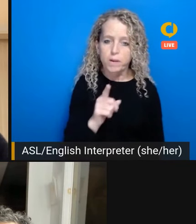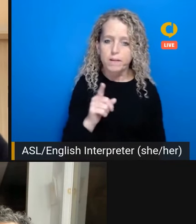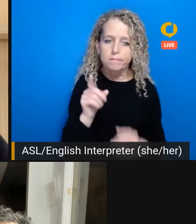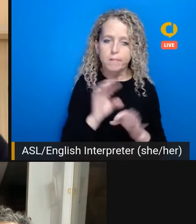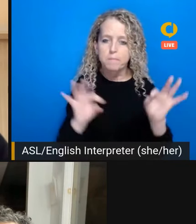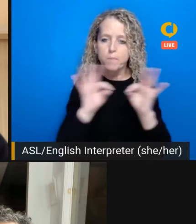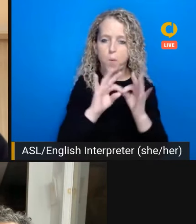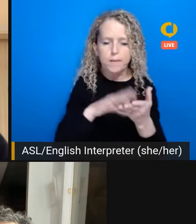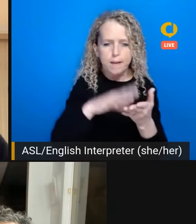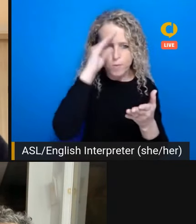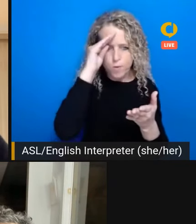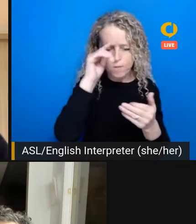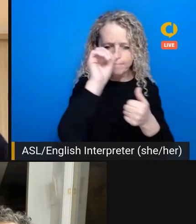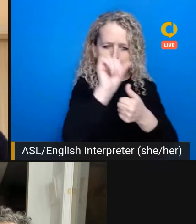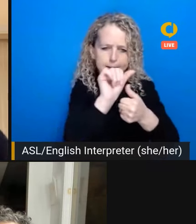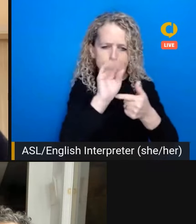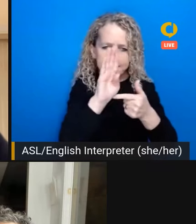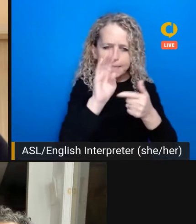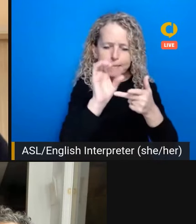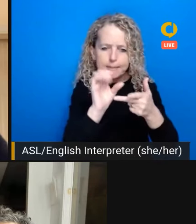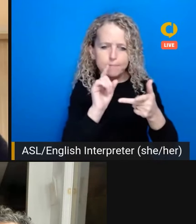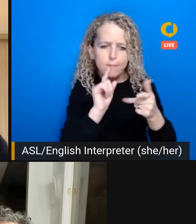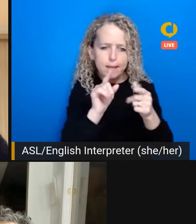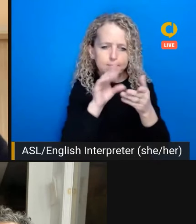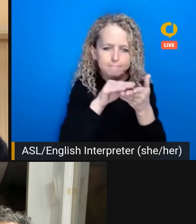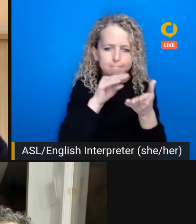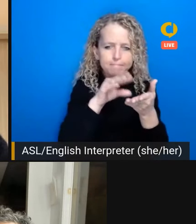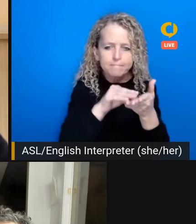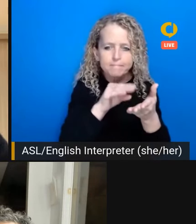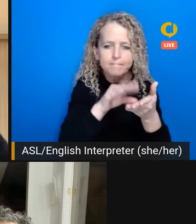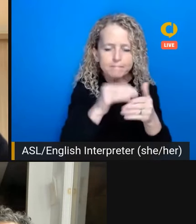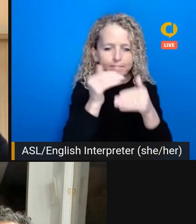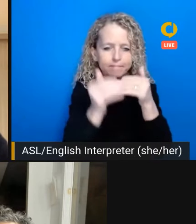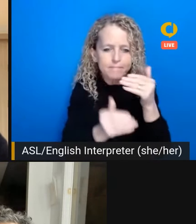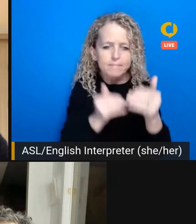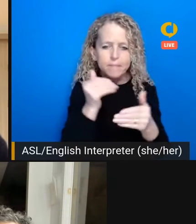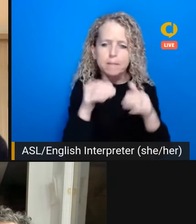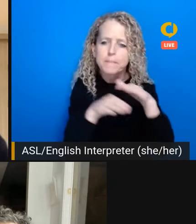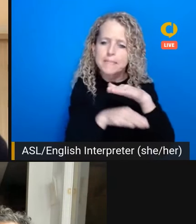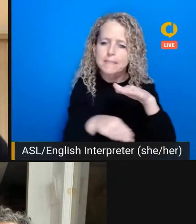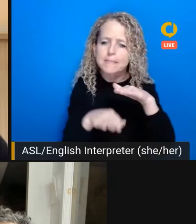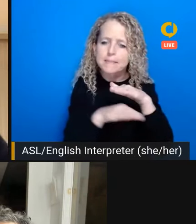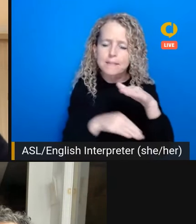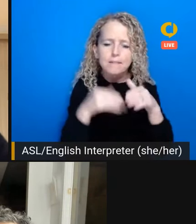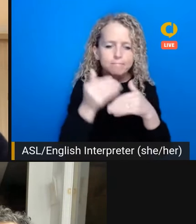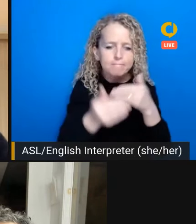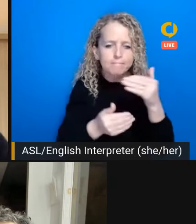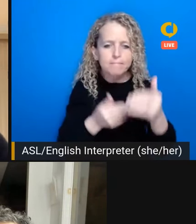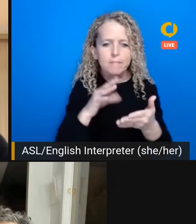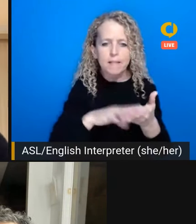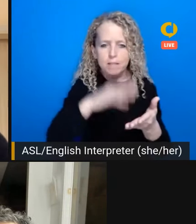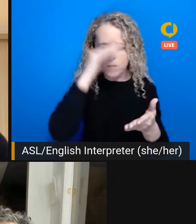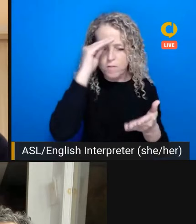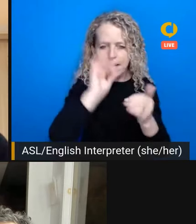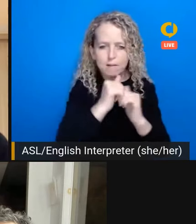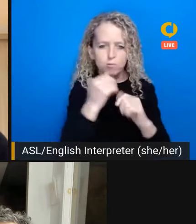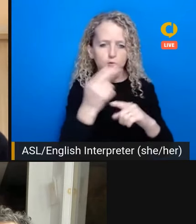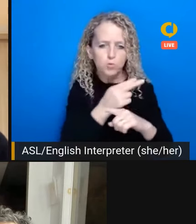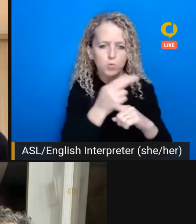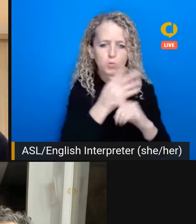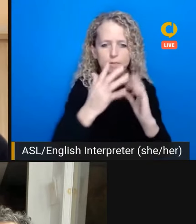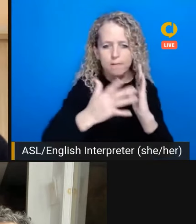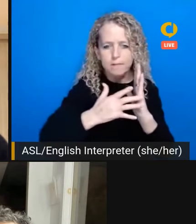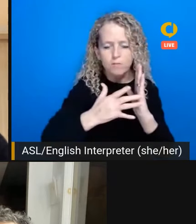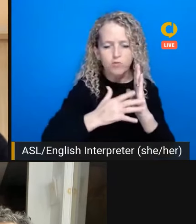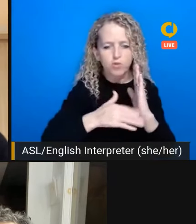to the technology, started using it, and eventually learning the different ways of using the